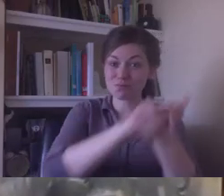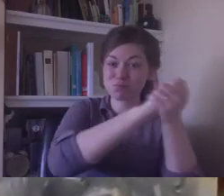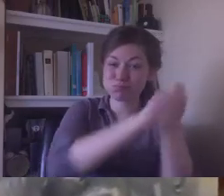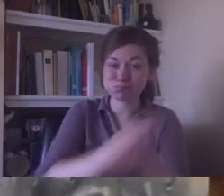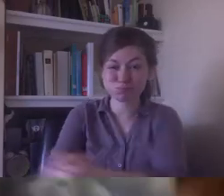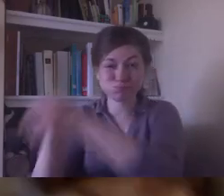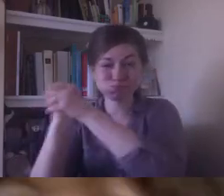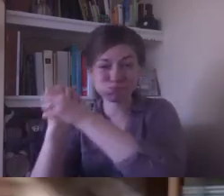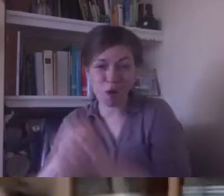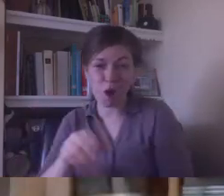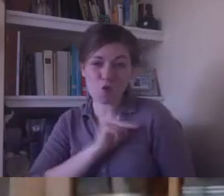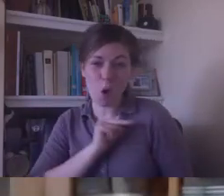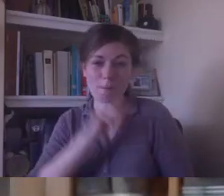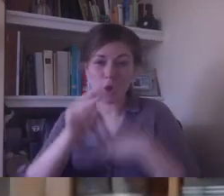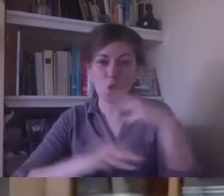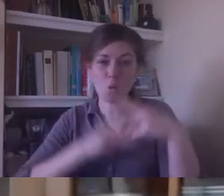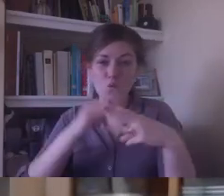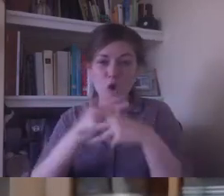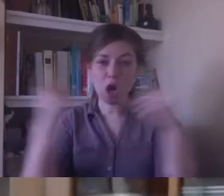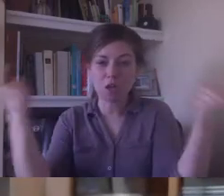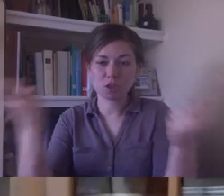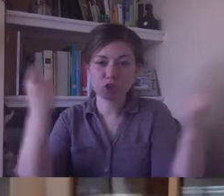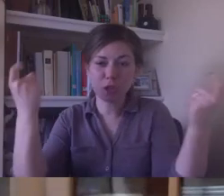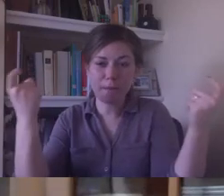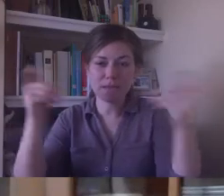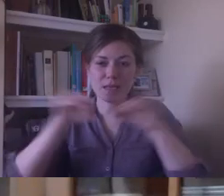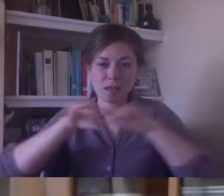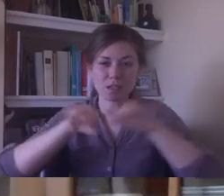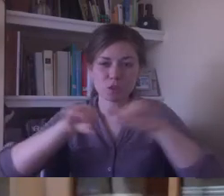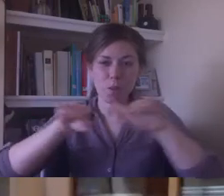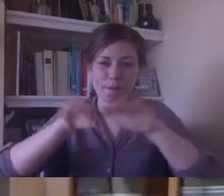swimmer. He's got some really good friends.